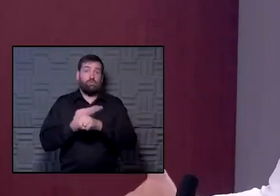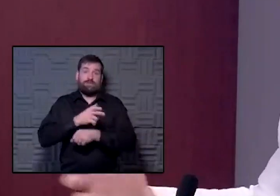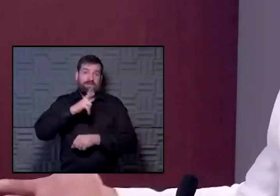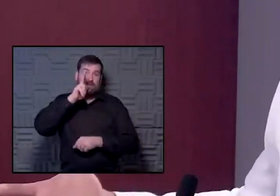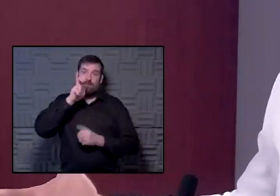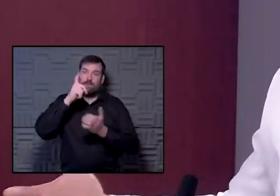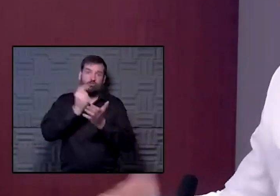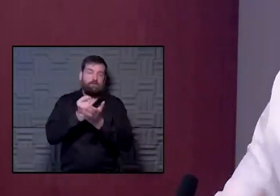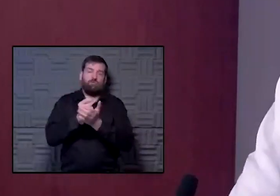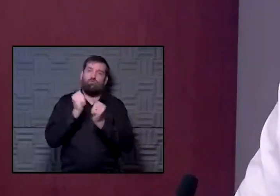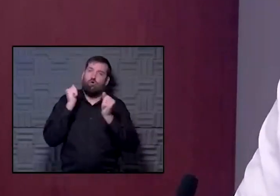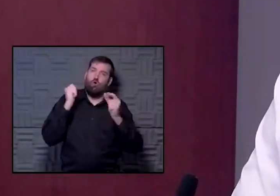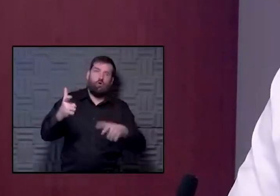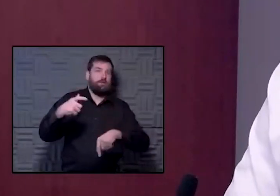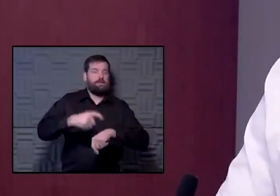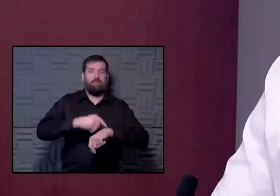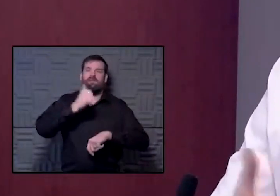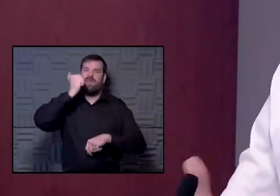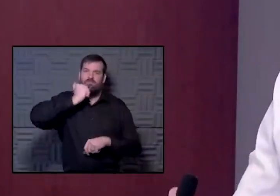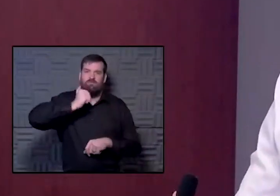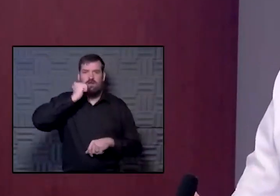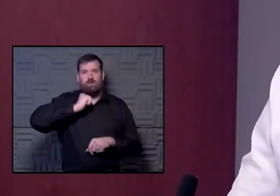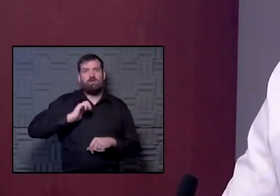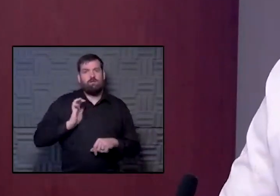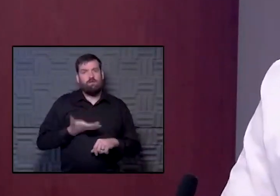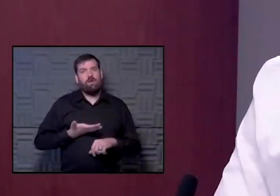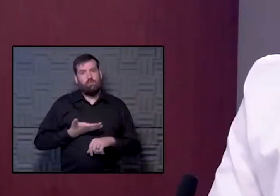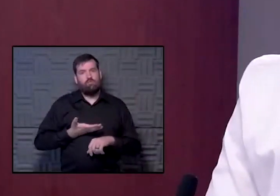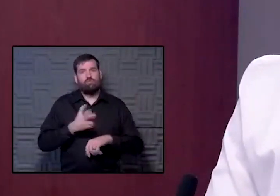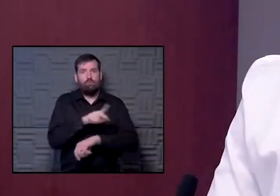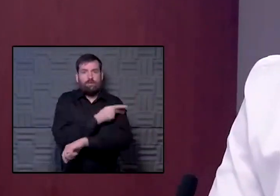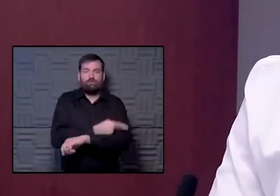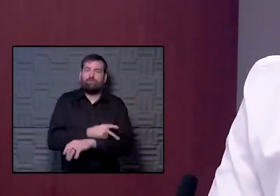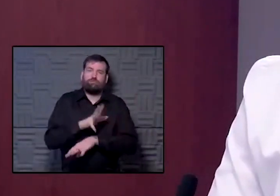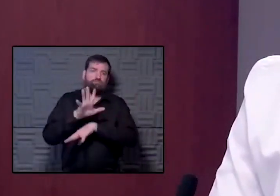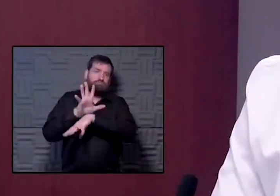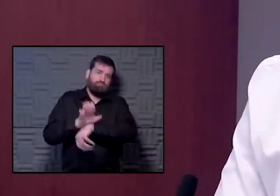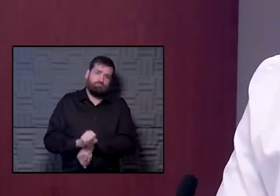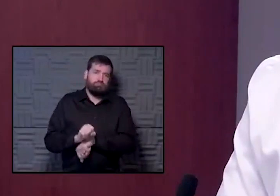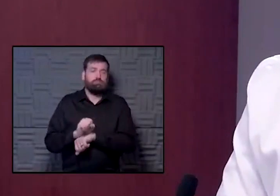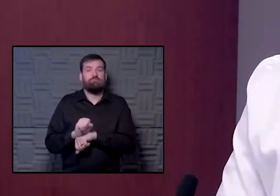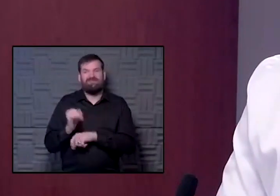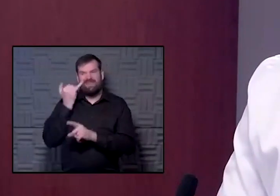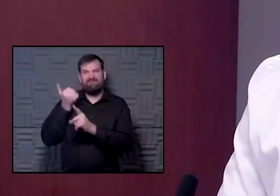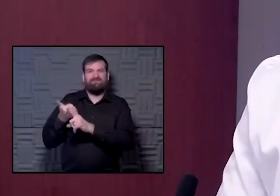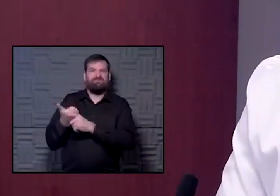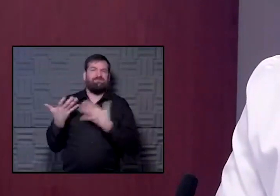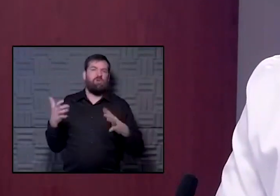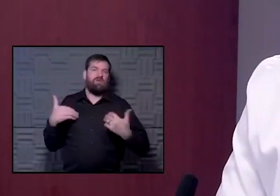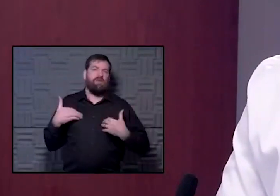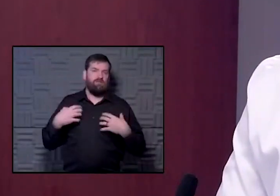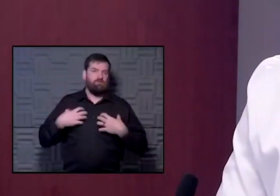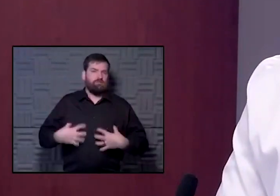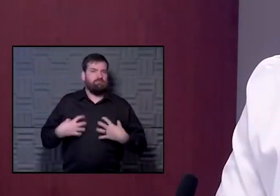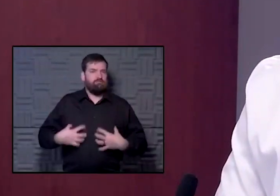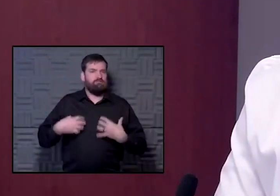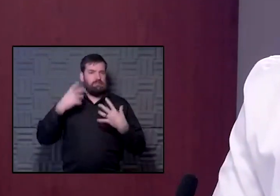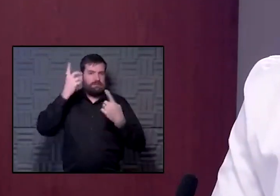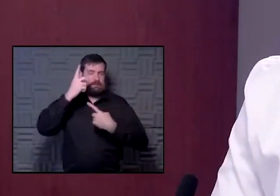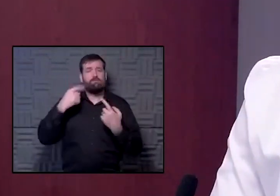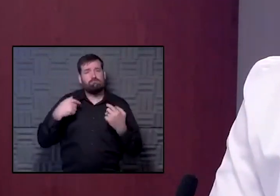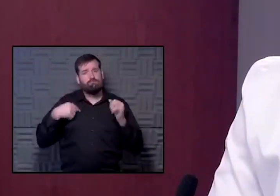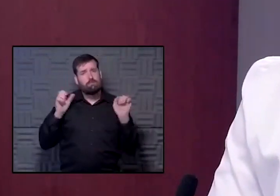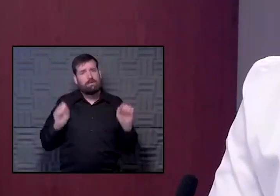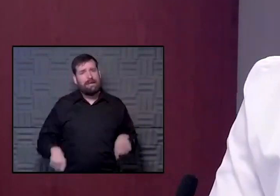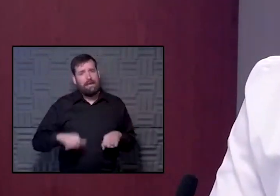treatments all the time, every day, and our patients are very used to using that with respiratory disease. So that's something that we can deal